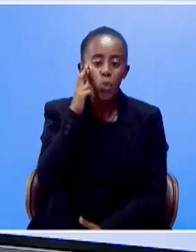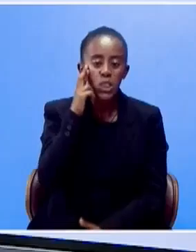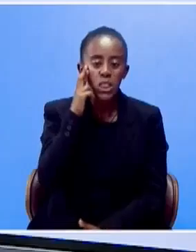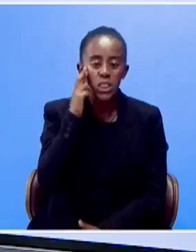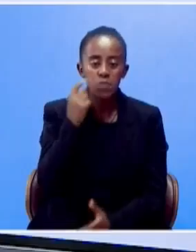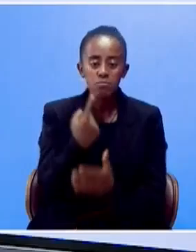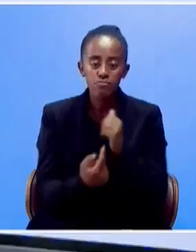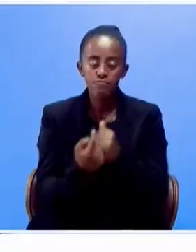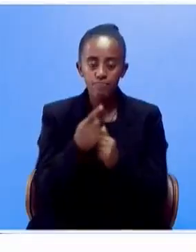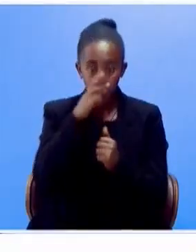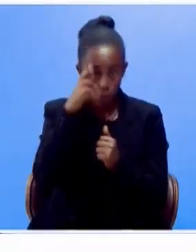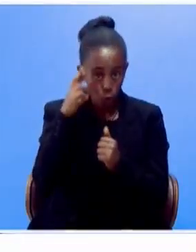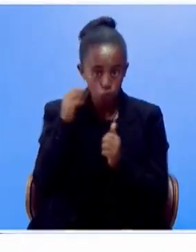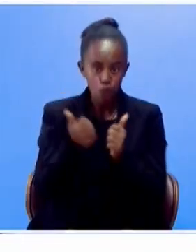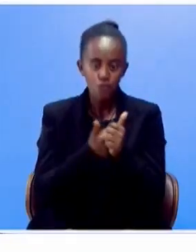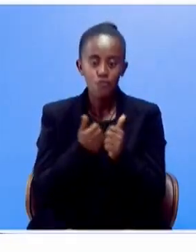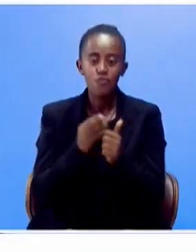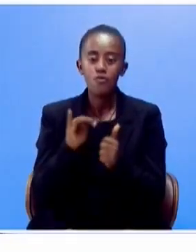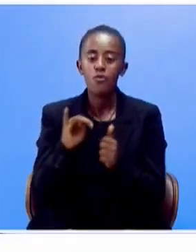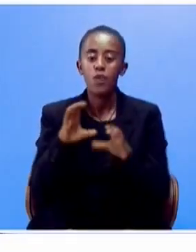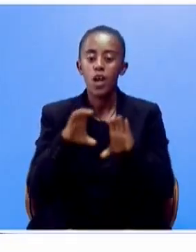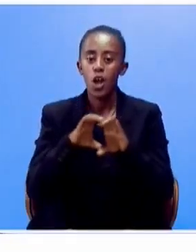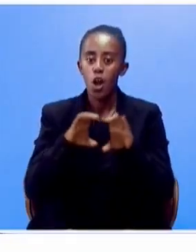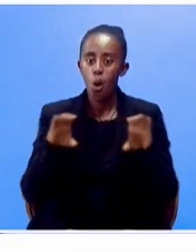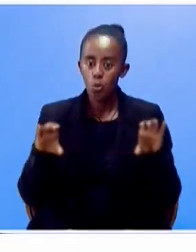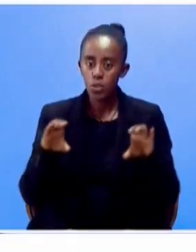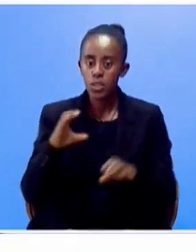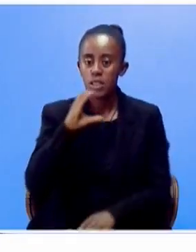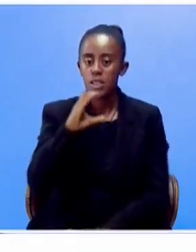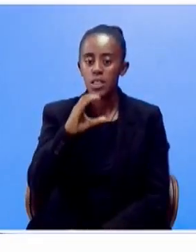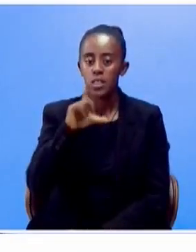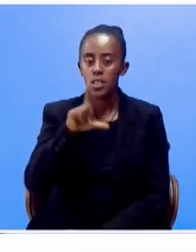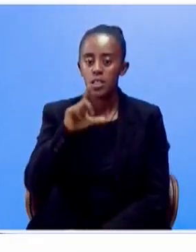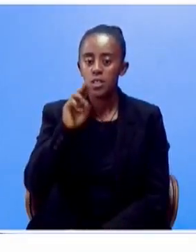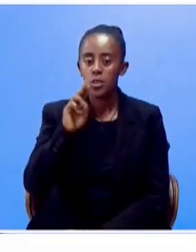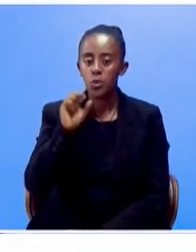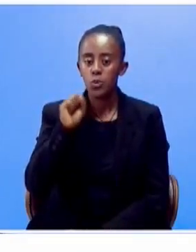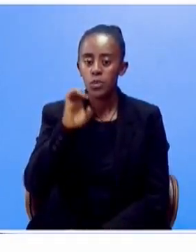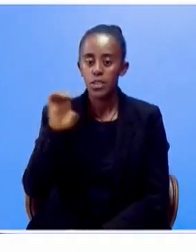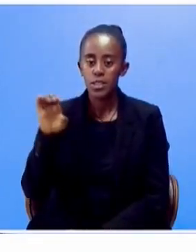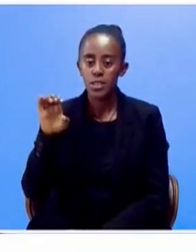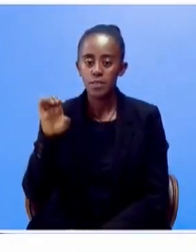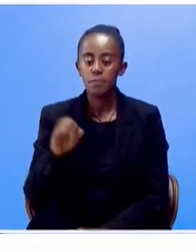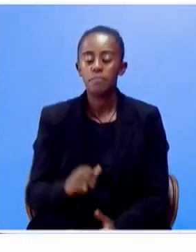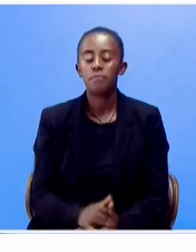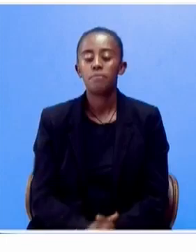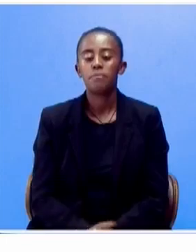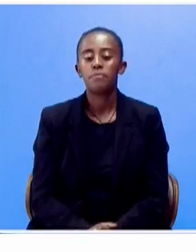Because is followed by a clause. Yes? It is followed